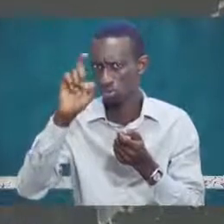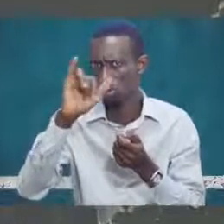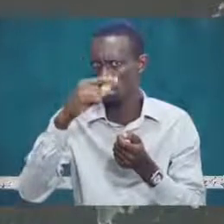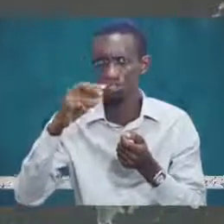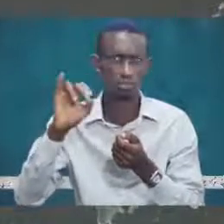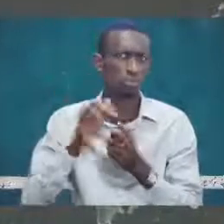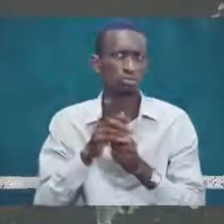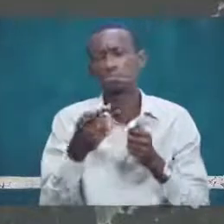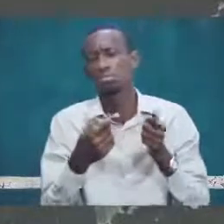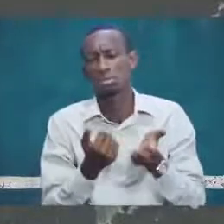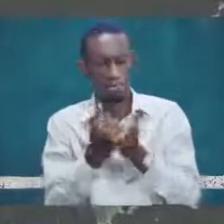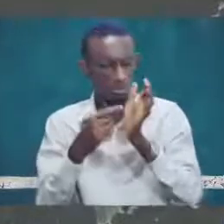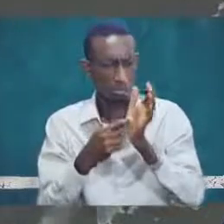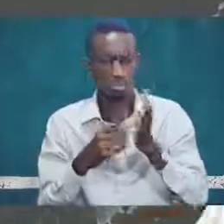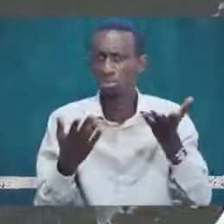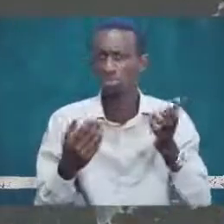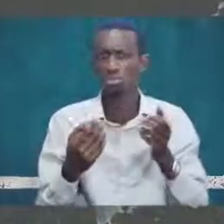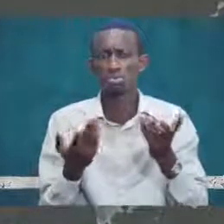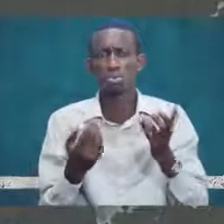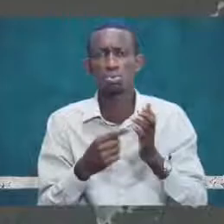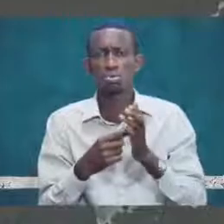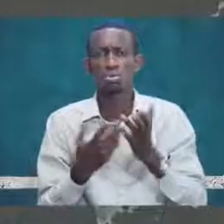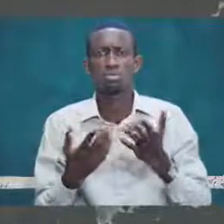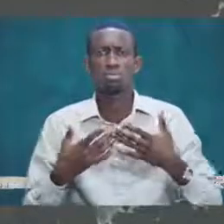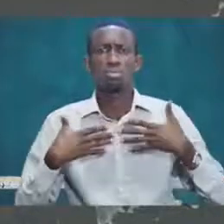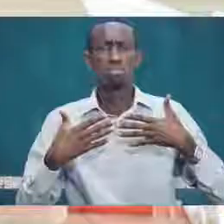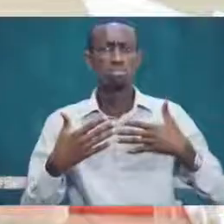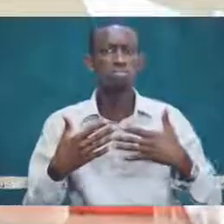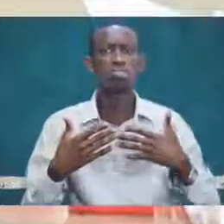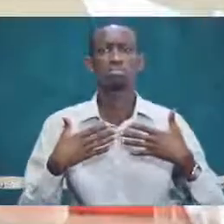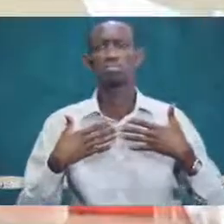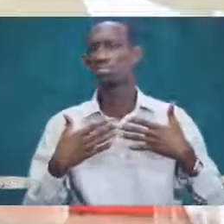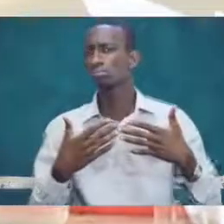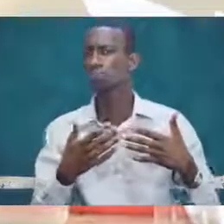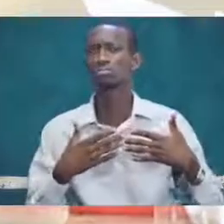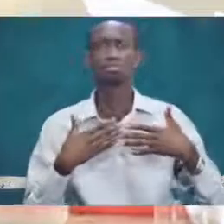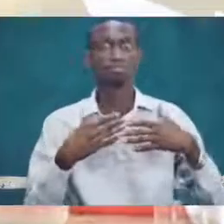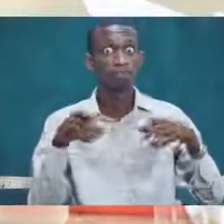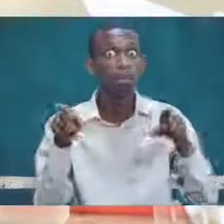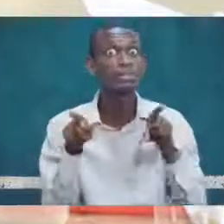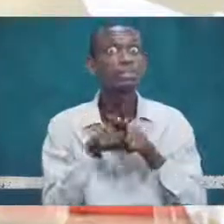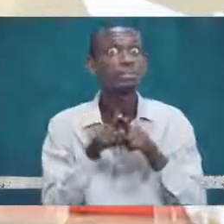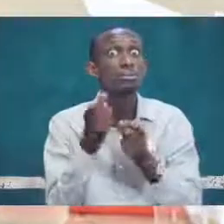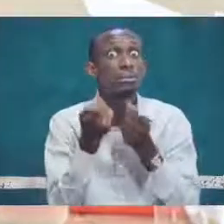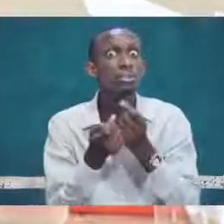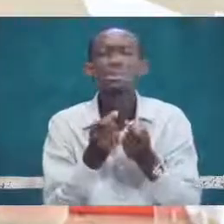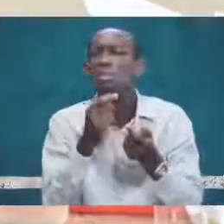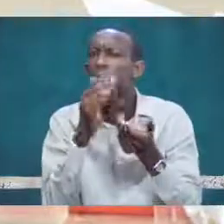of the respiration that takes place within our bodies. It is similar to combustion or burning, because the